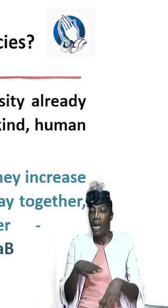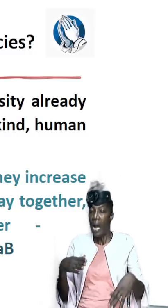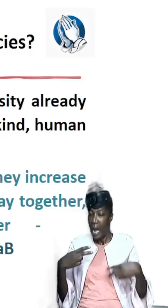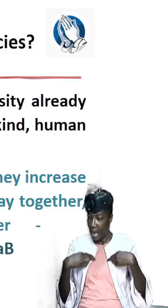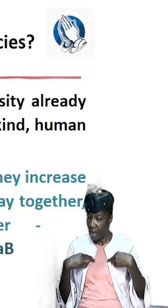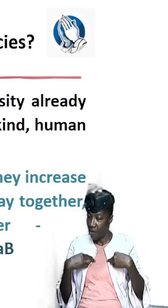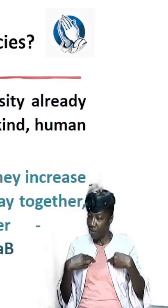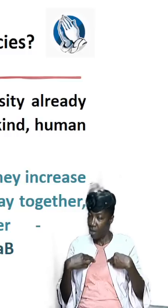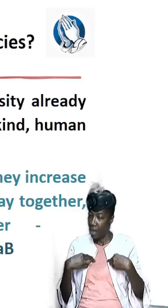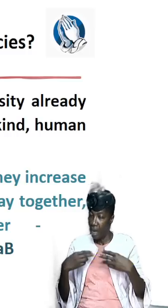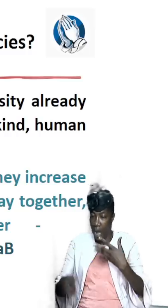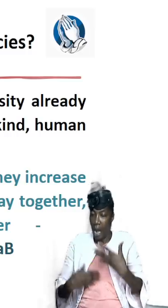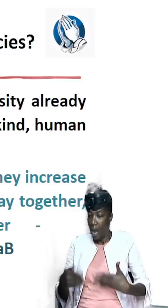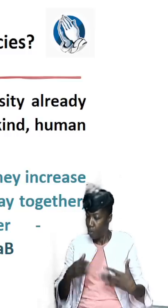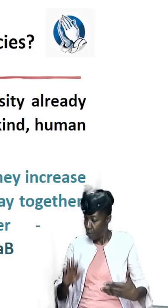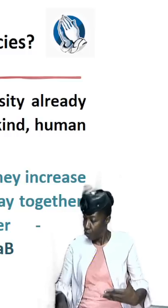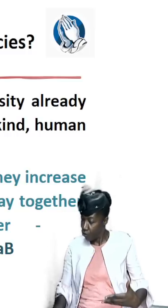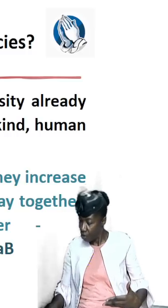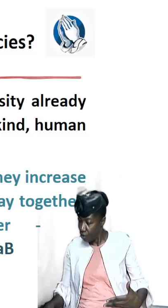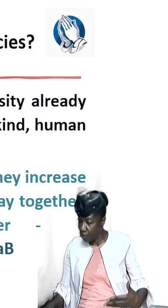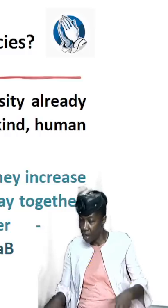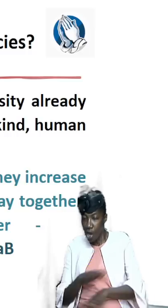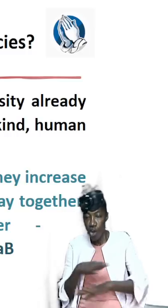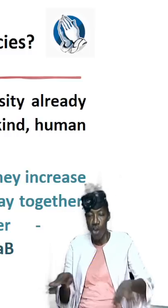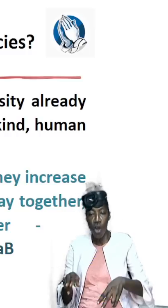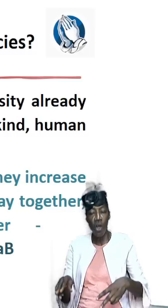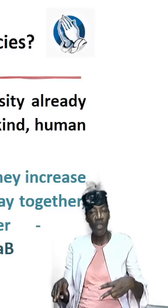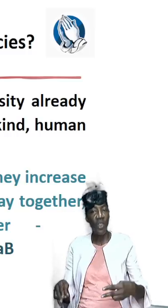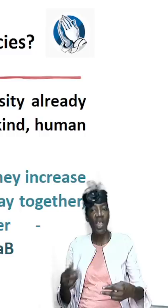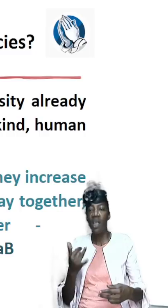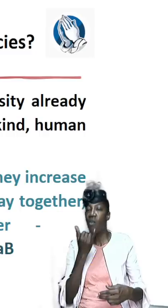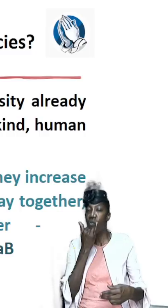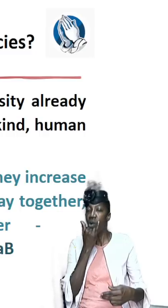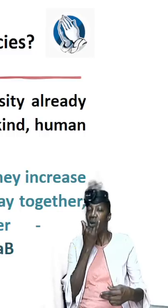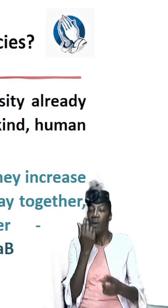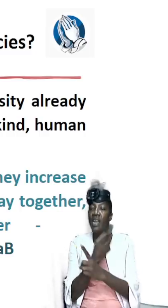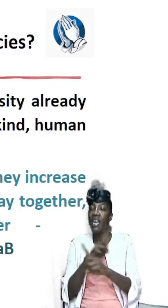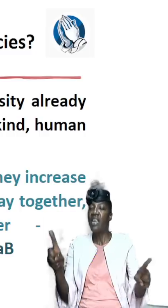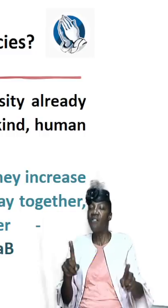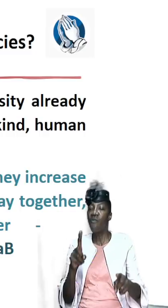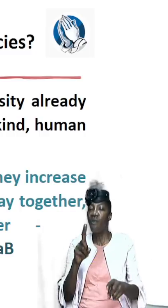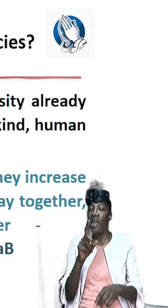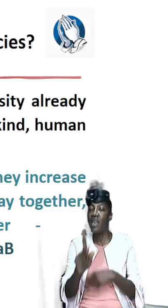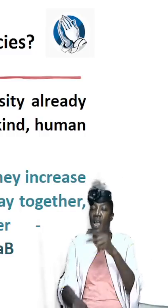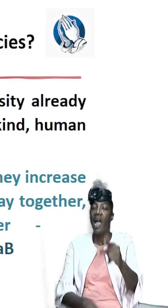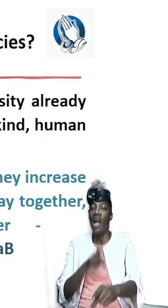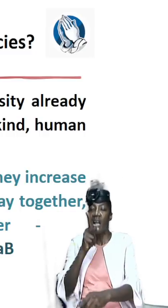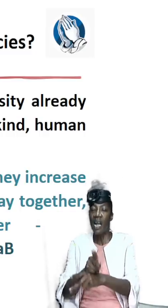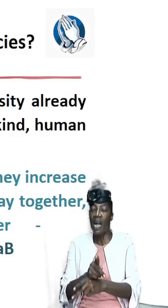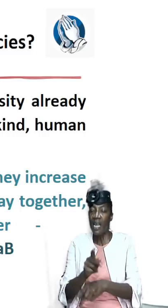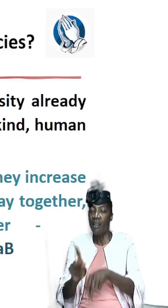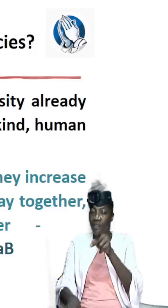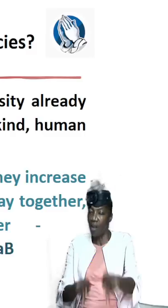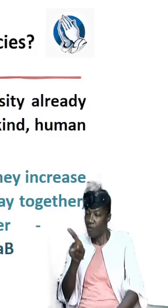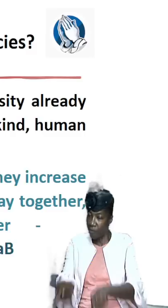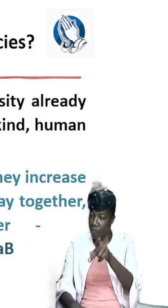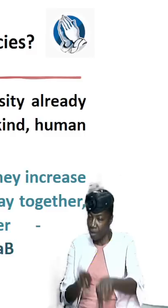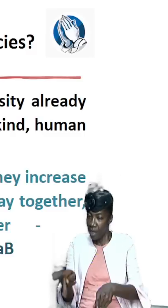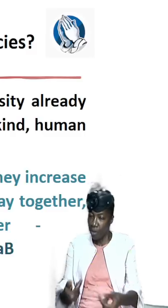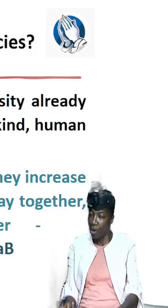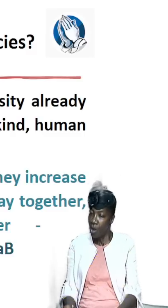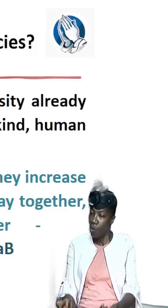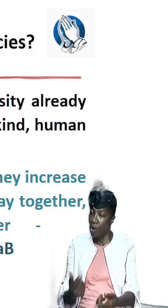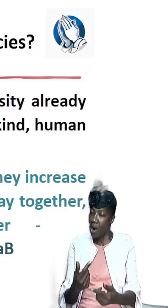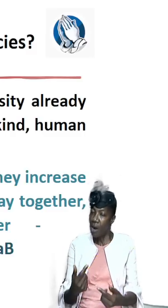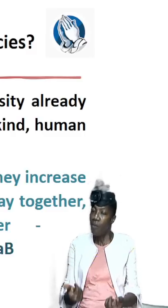wrong with the different tribes of people, because they are all people. We came from a common